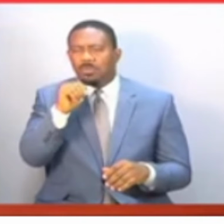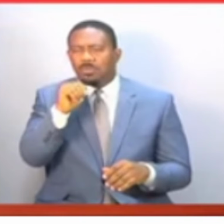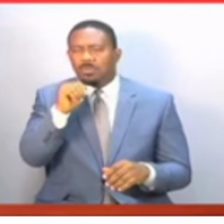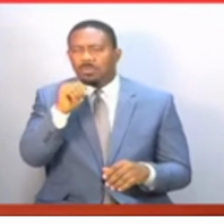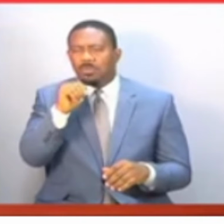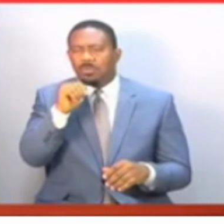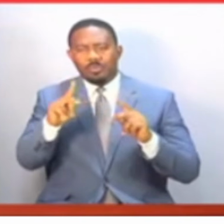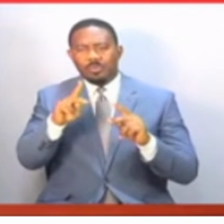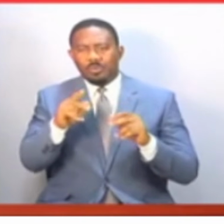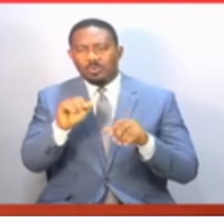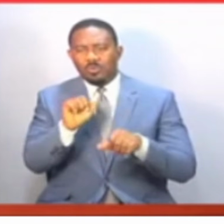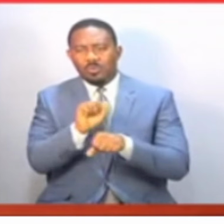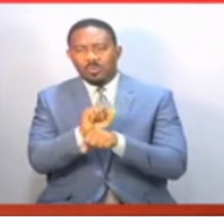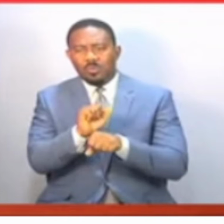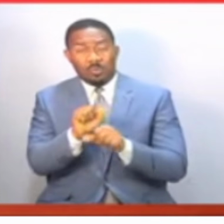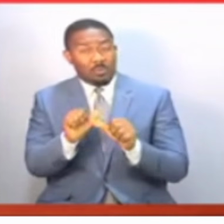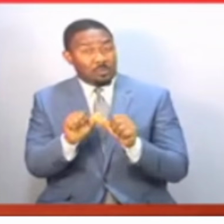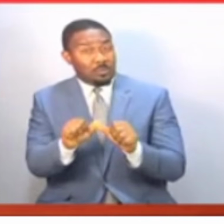quorum.